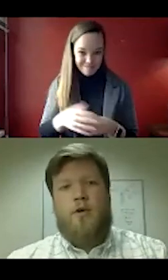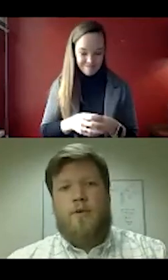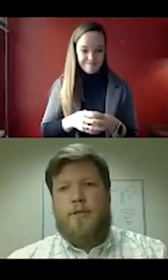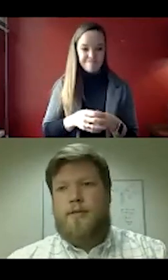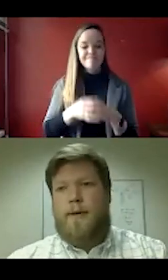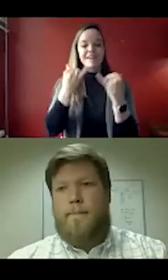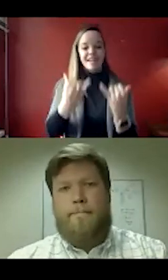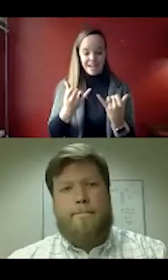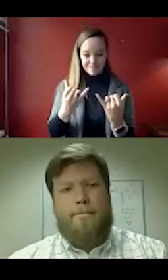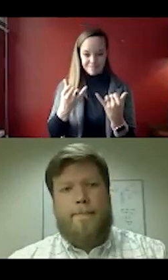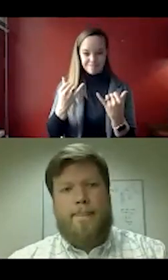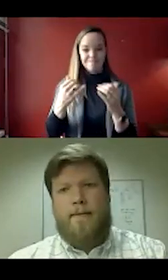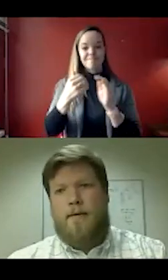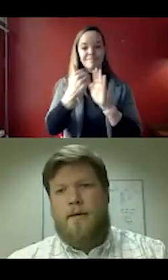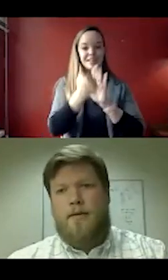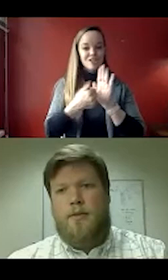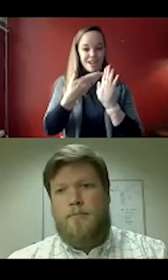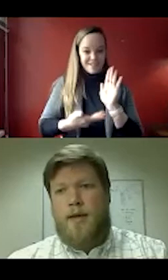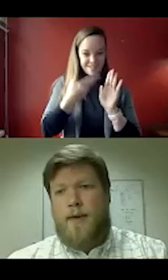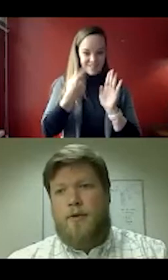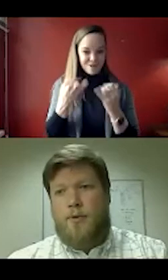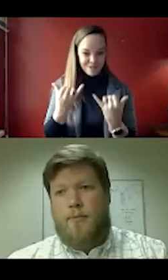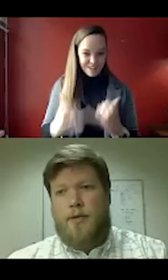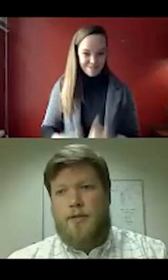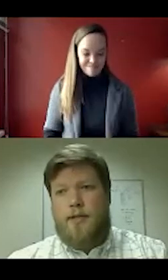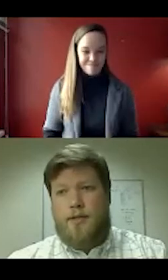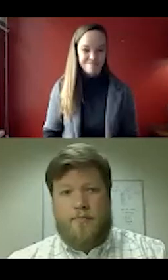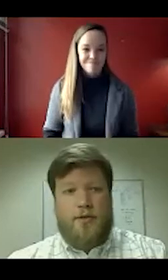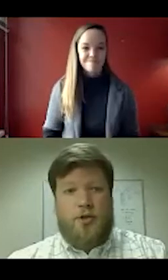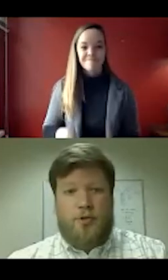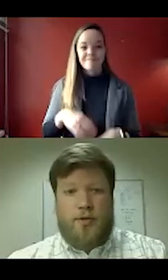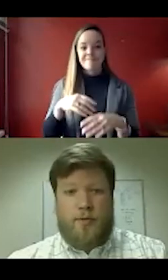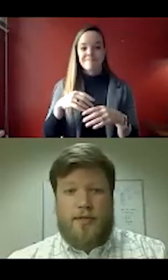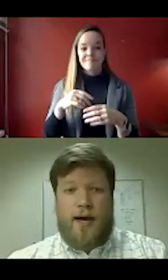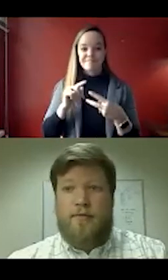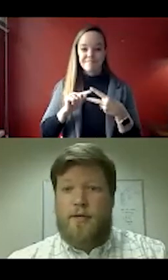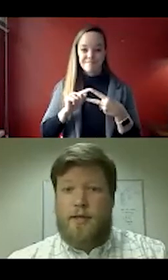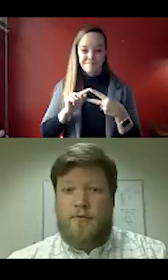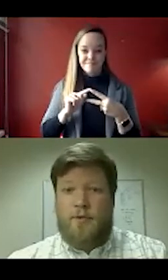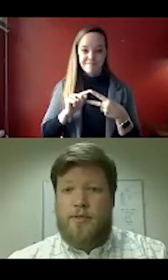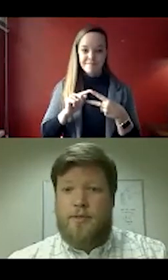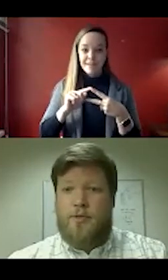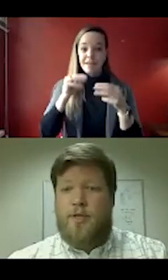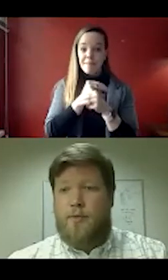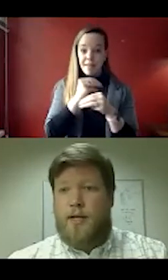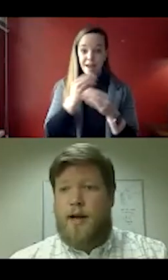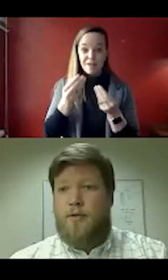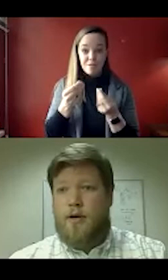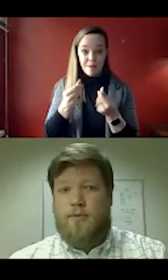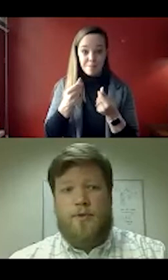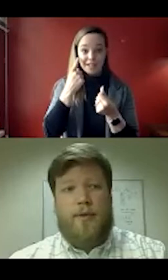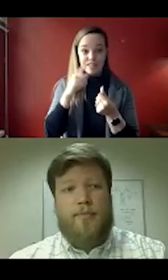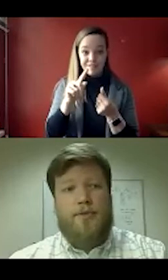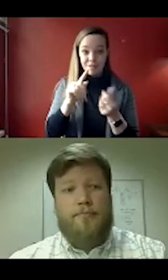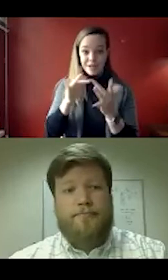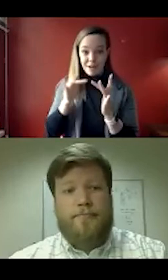our focus today. The mathematical properties that different social networks have influence the suicide-related outcomes